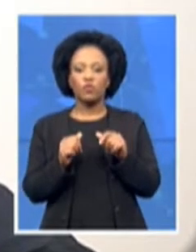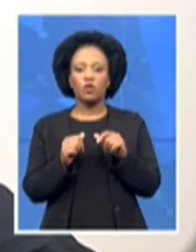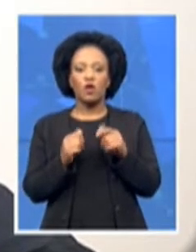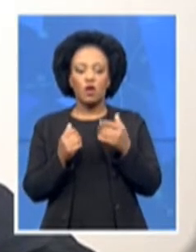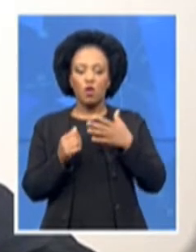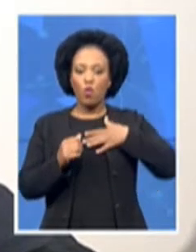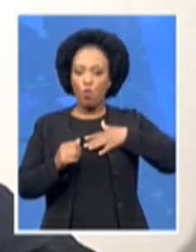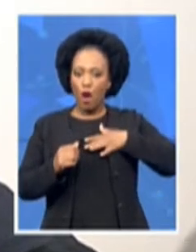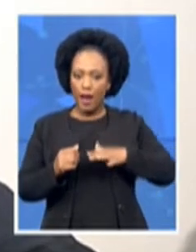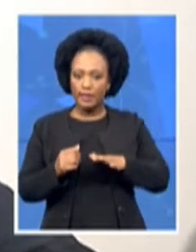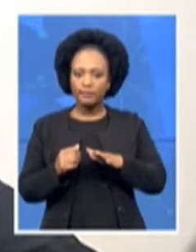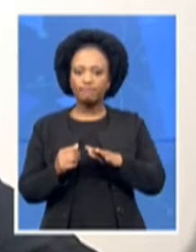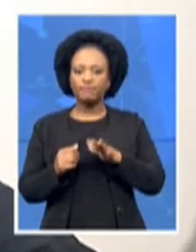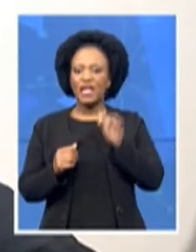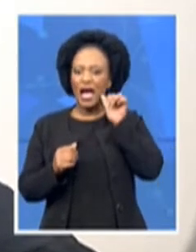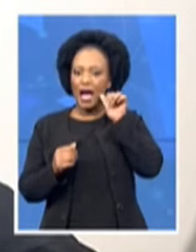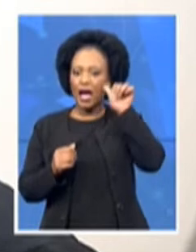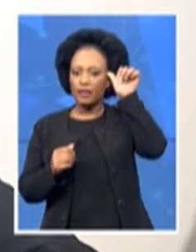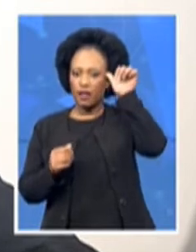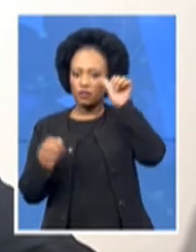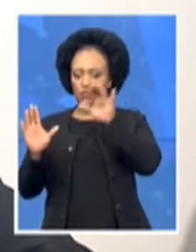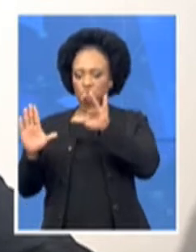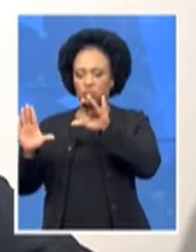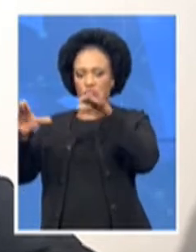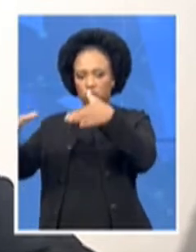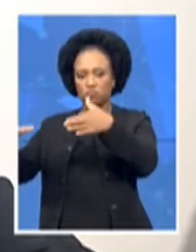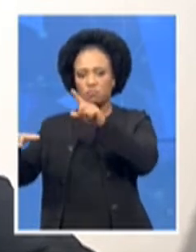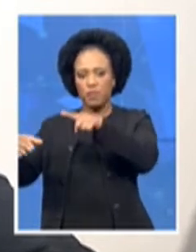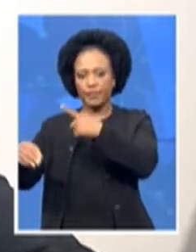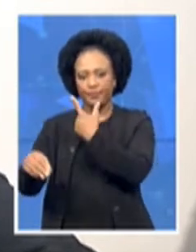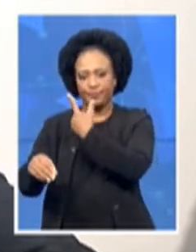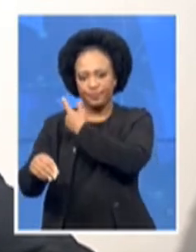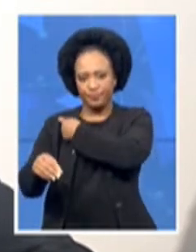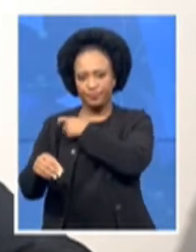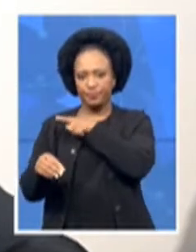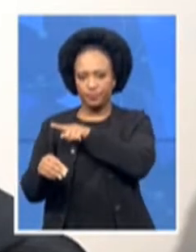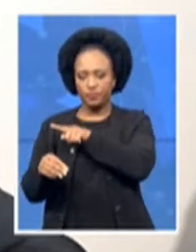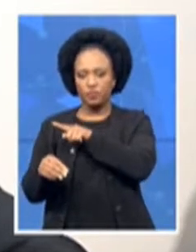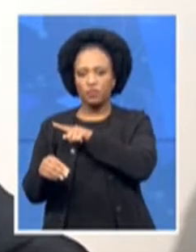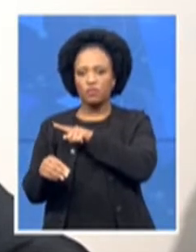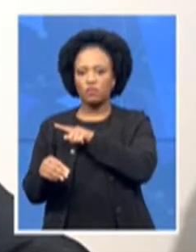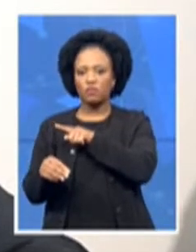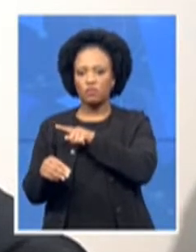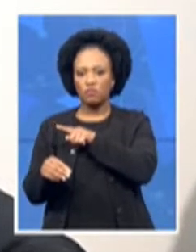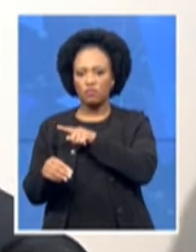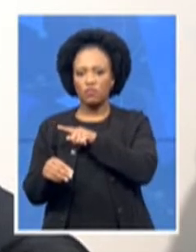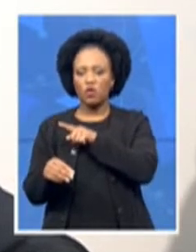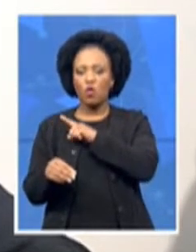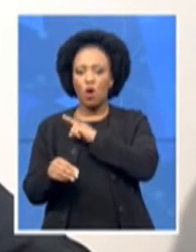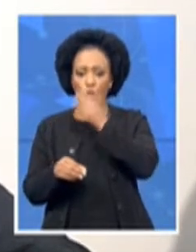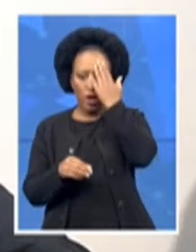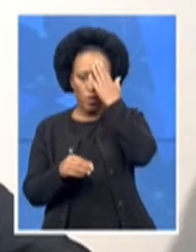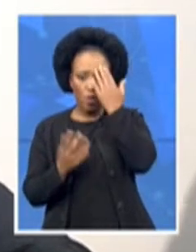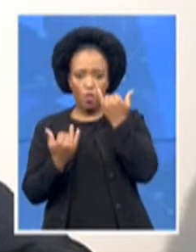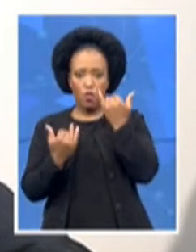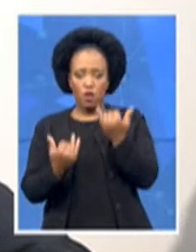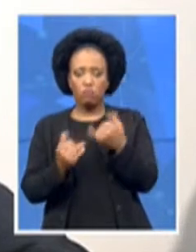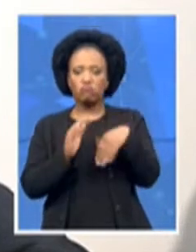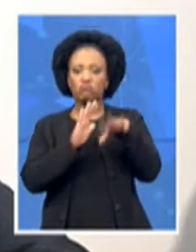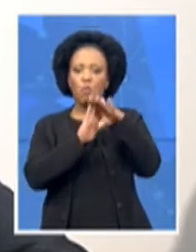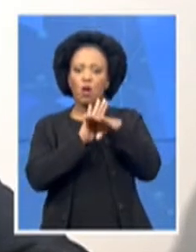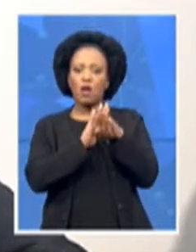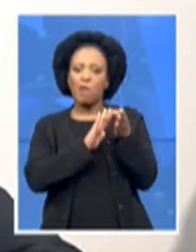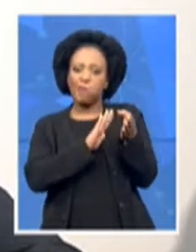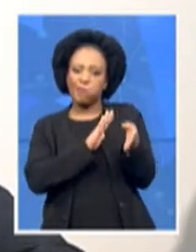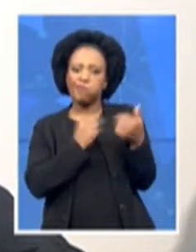Now, we are aware that there's also a problem which already we've been, the Premier has touched on, where we're